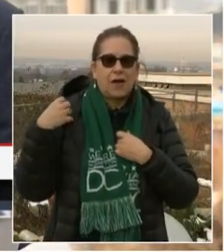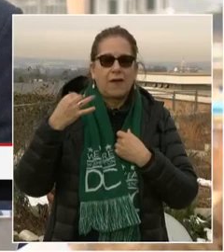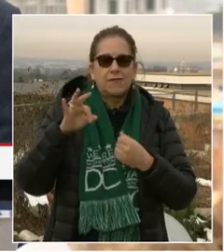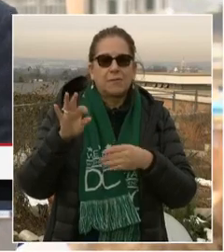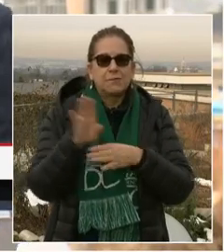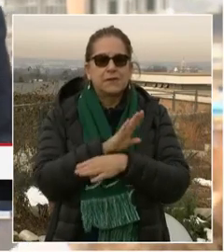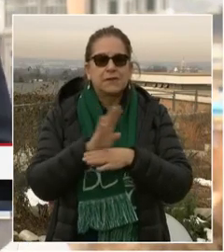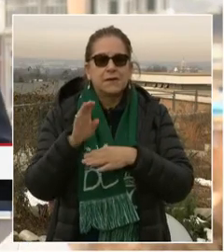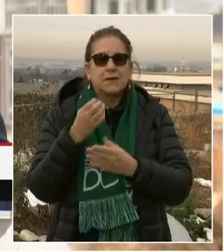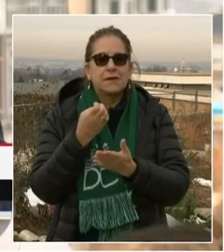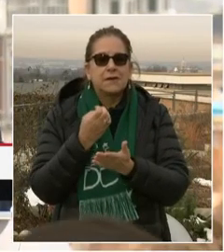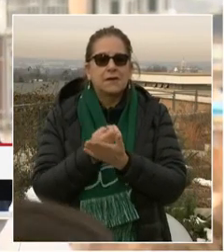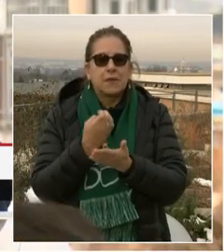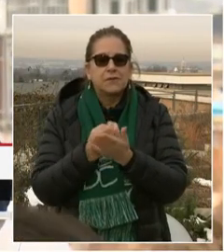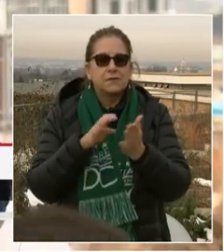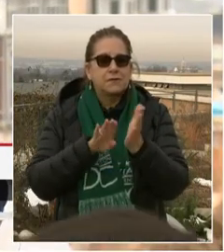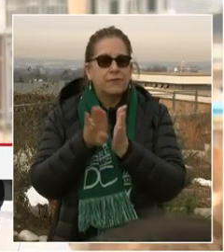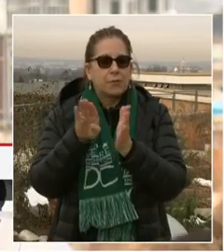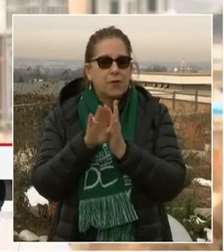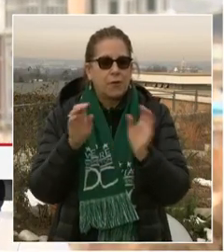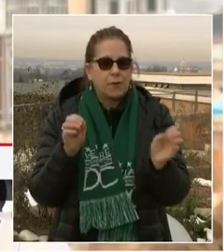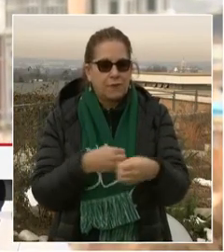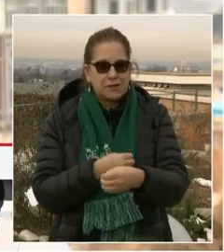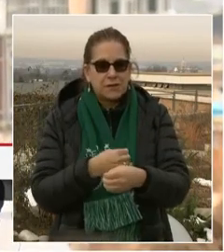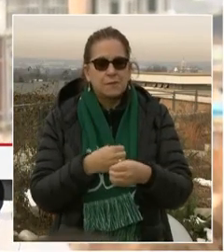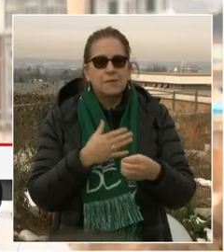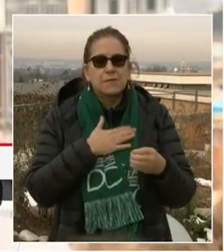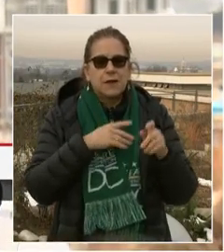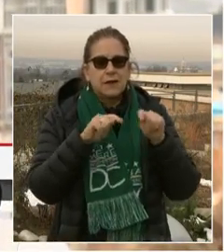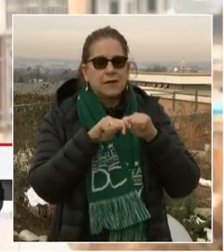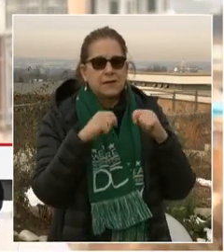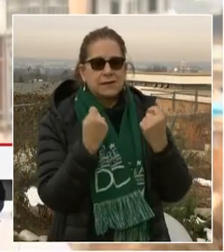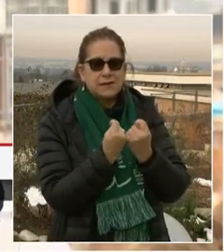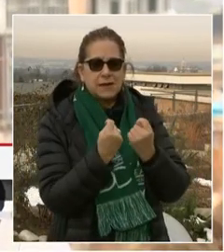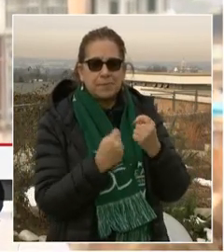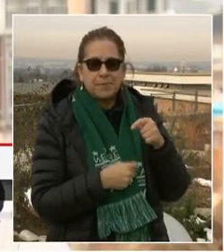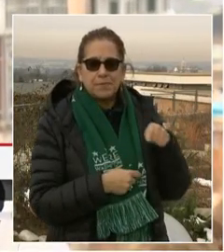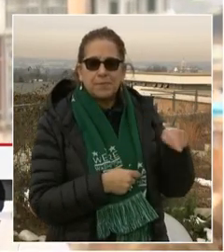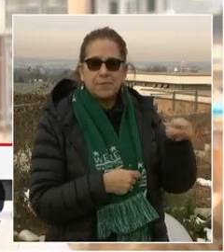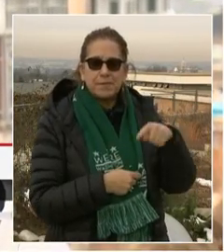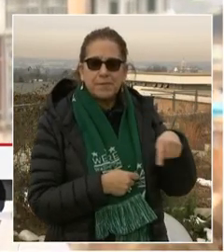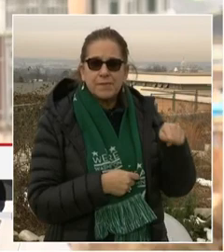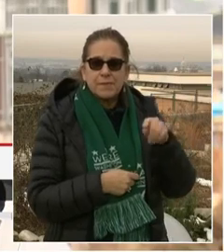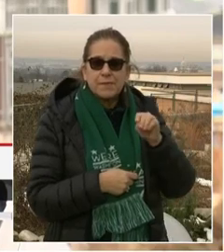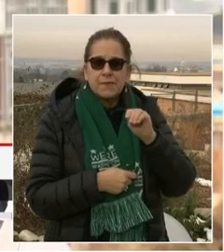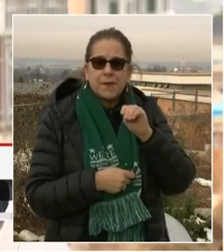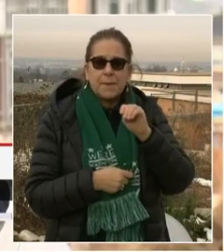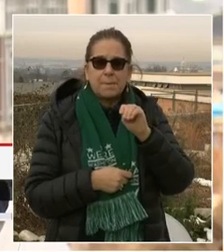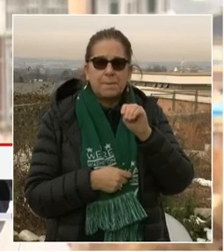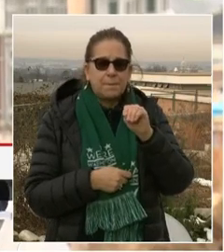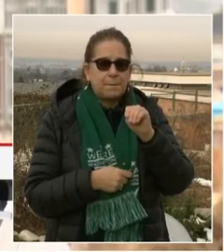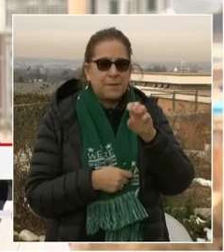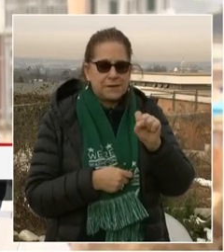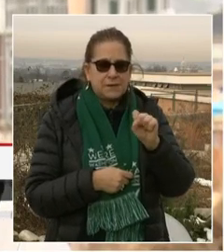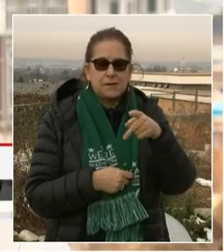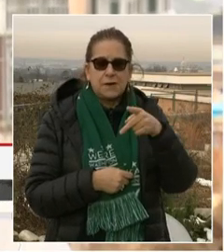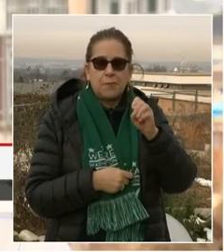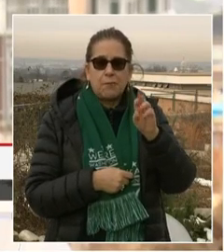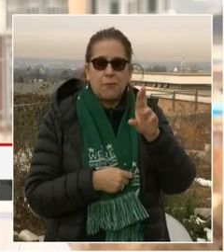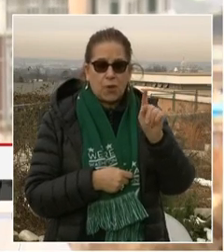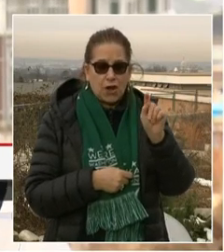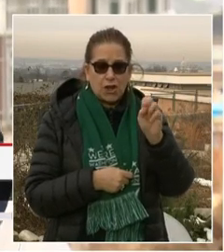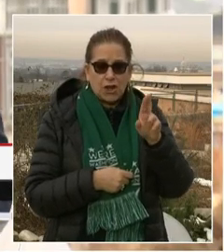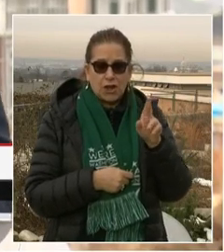team, including Jennifer Porter, for moving this initiative forward swiftly. I want to thank Kim Ford and her leadership. I want to thank